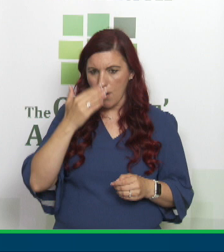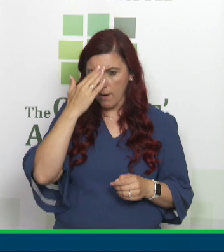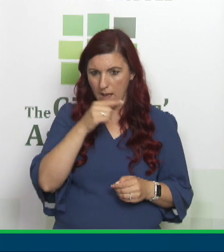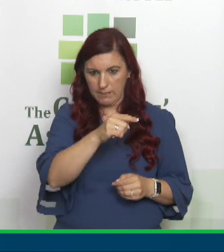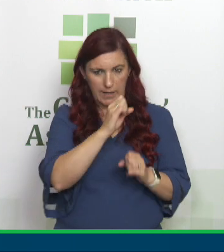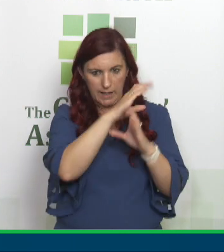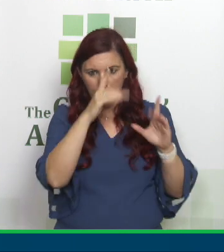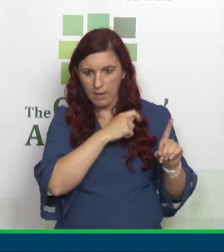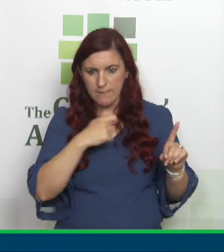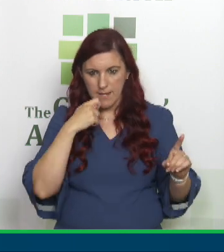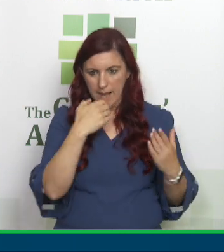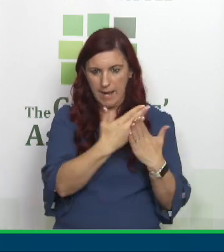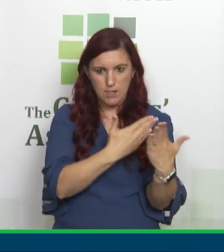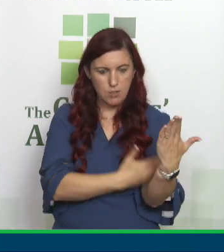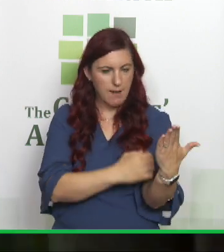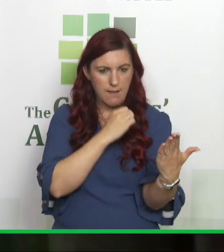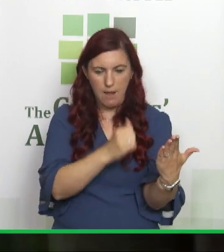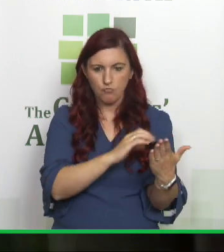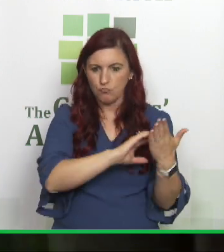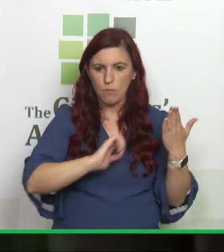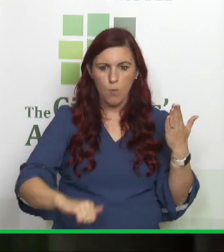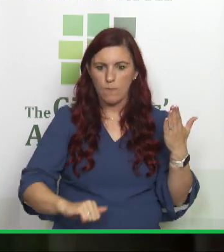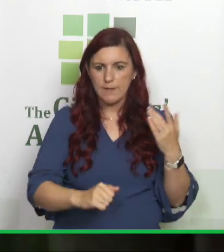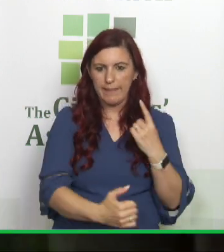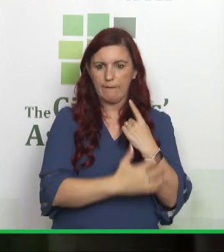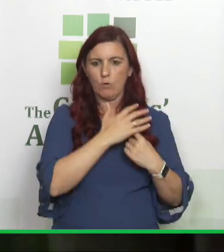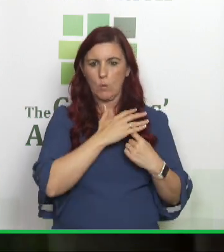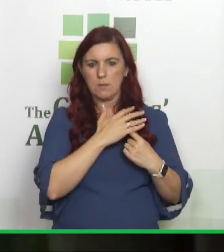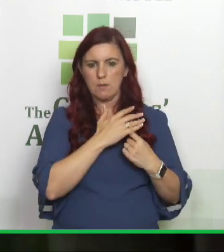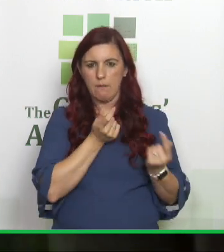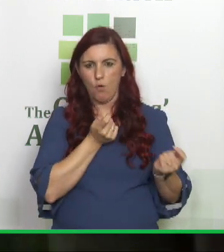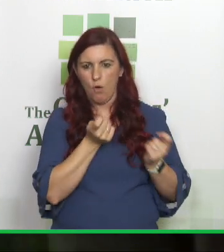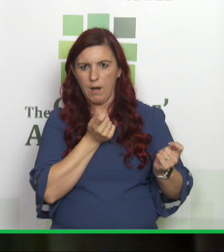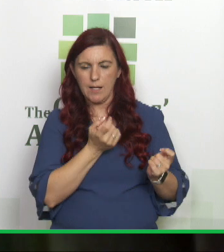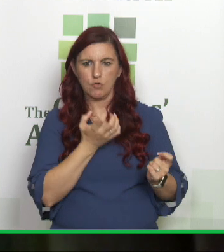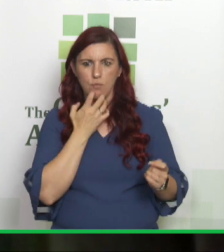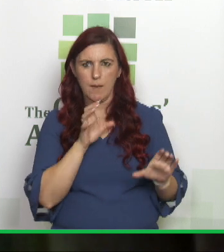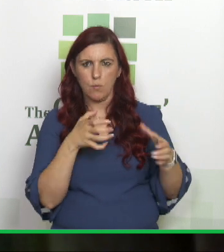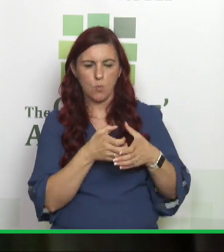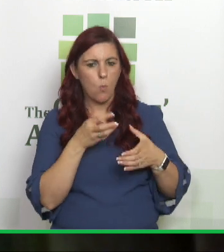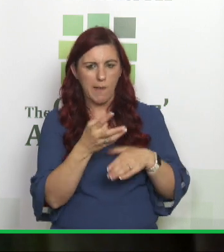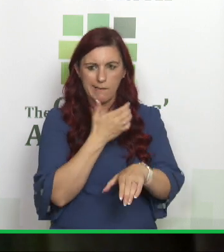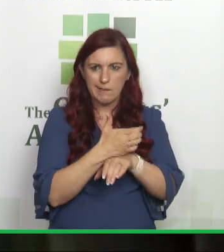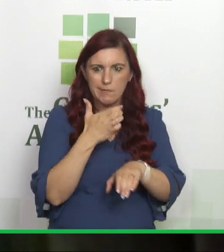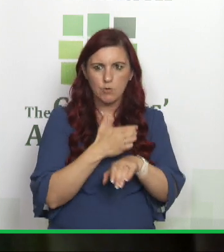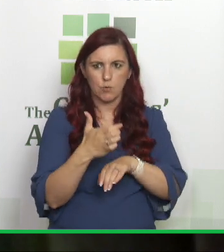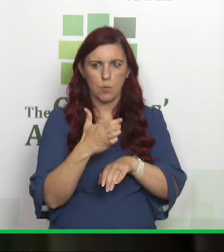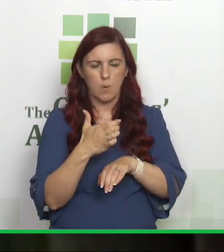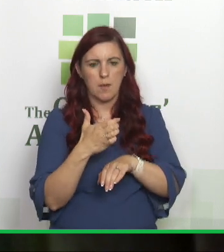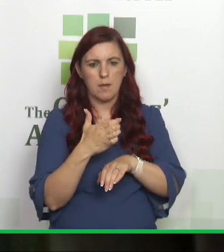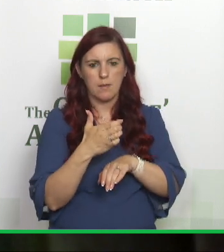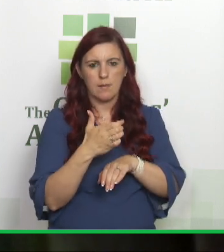me that legislation will not remove the influence of organised crime groups who will continue to maintain the illicit black